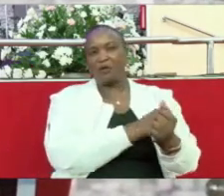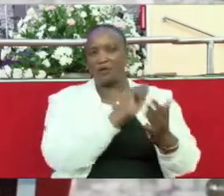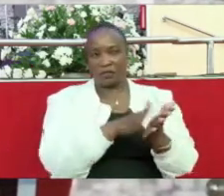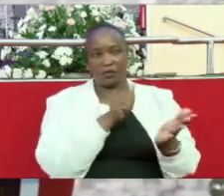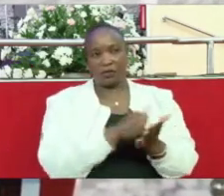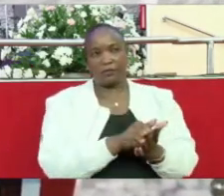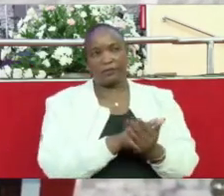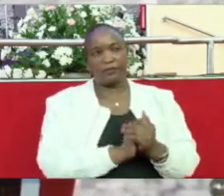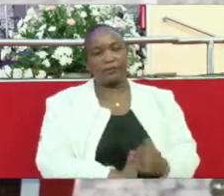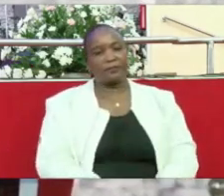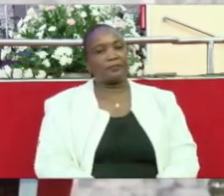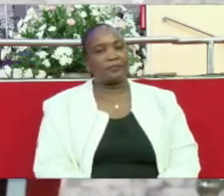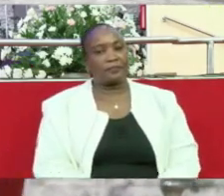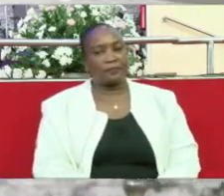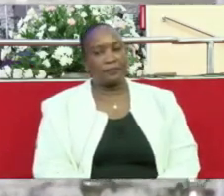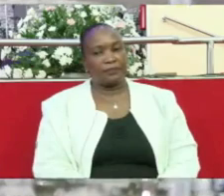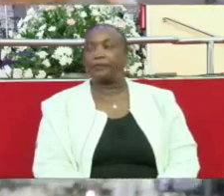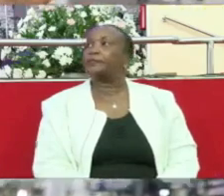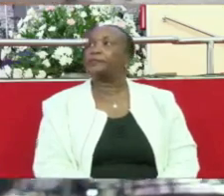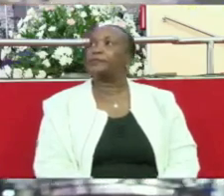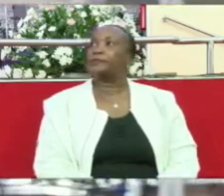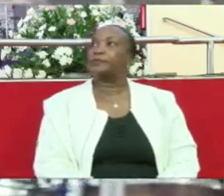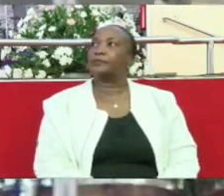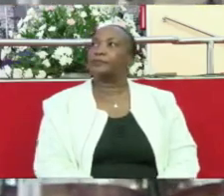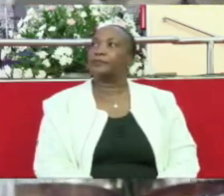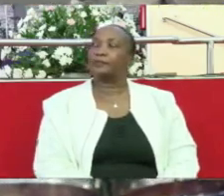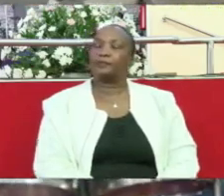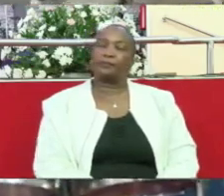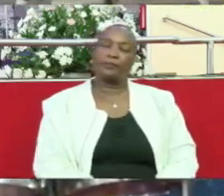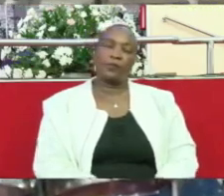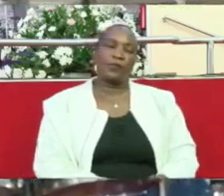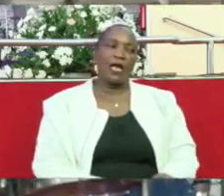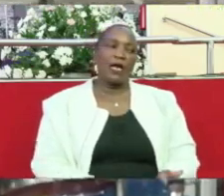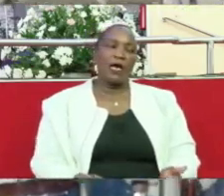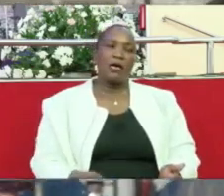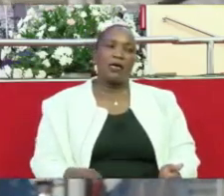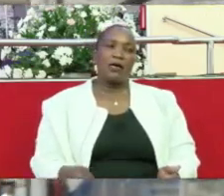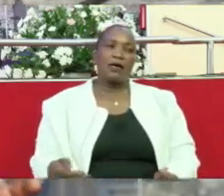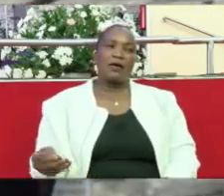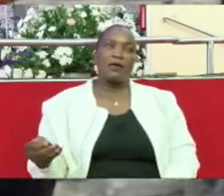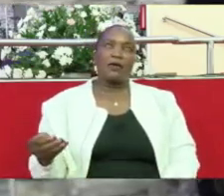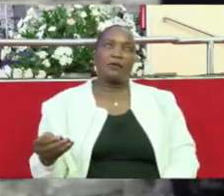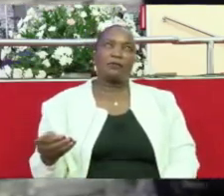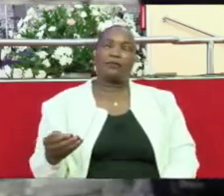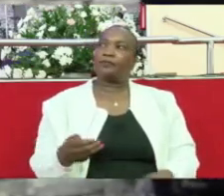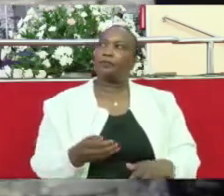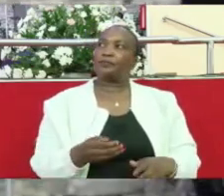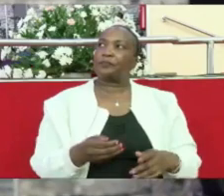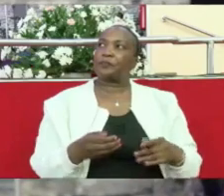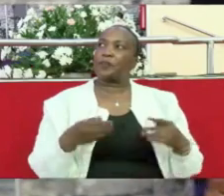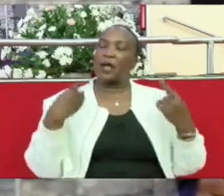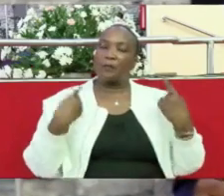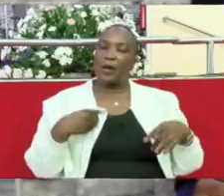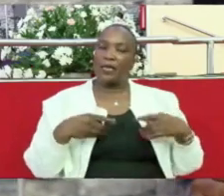chini mafikra yote. And when it talks also to us about imagination. Yani mafikra inapotuambia. Is to say that many of the things that